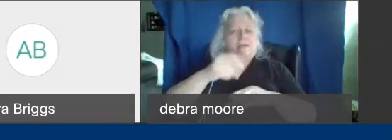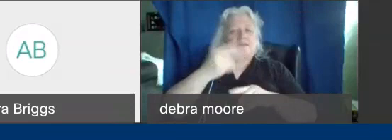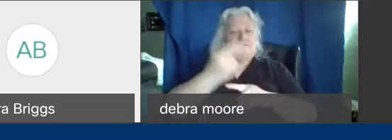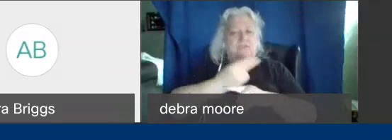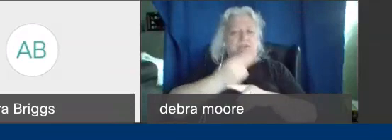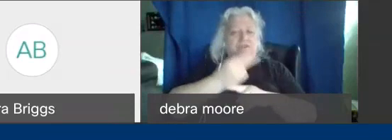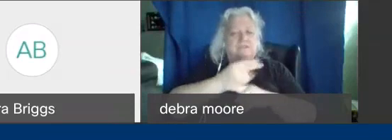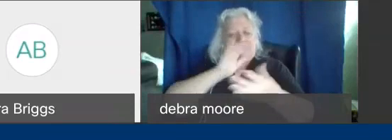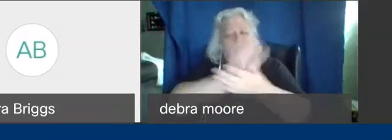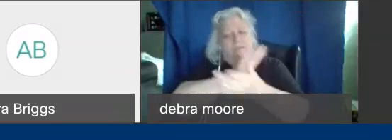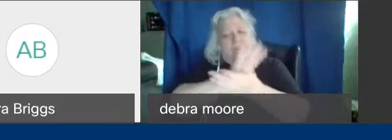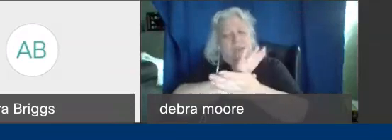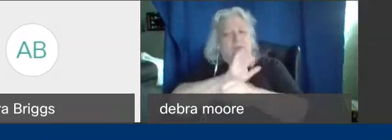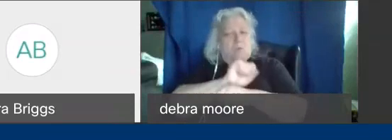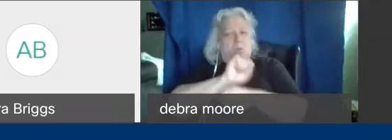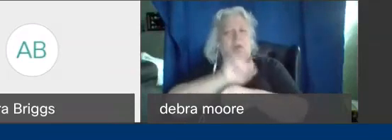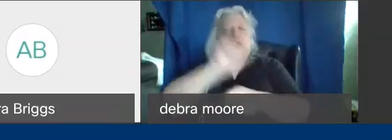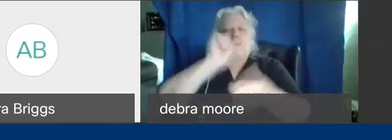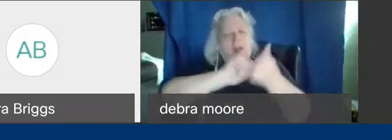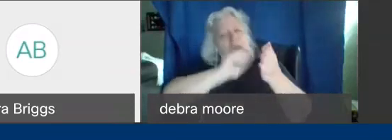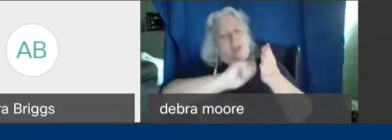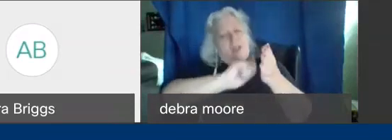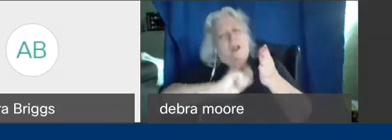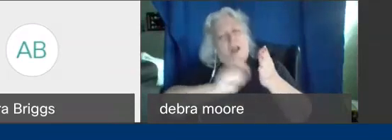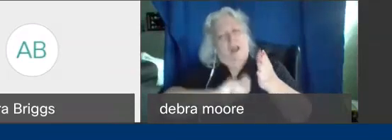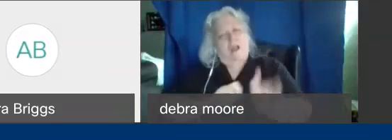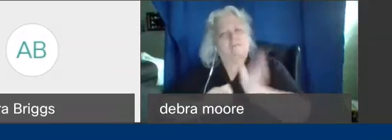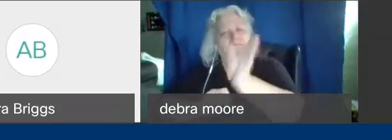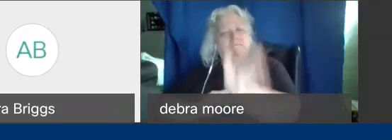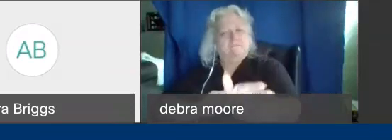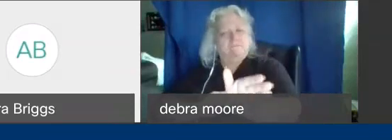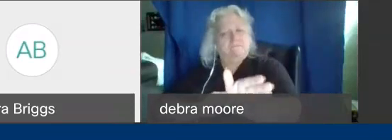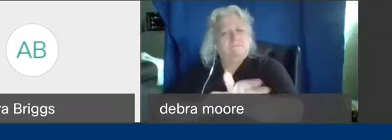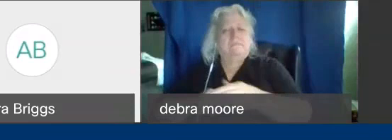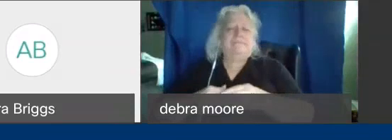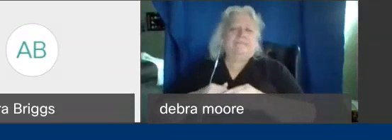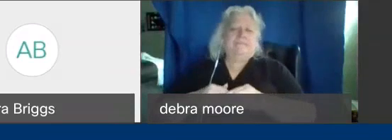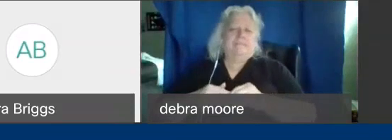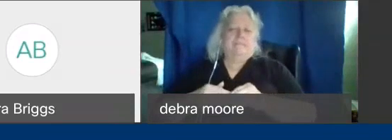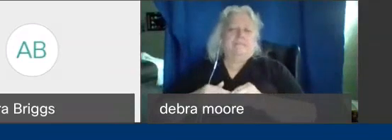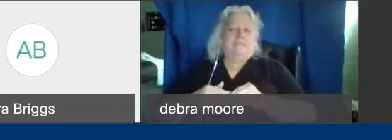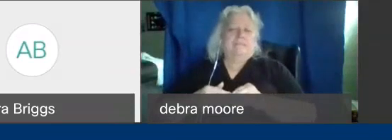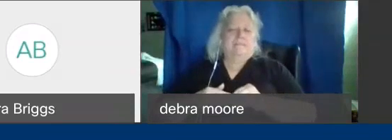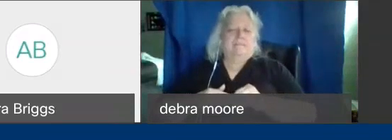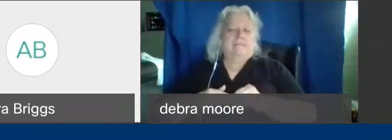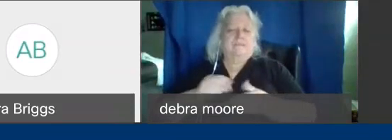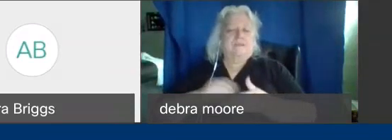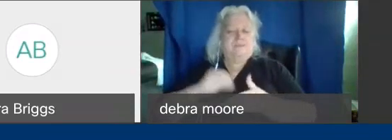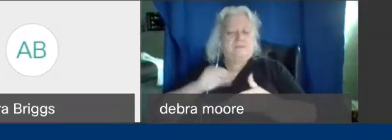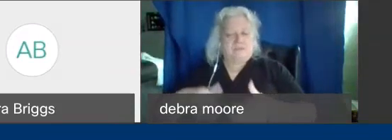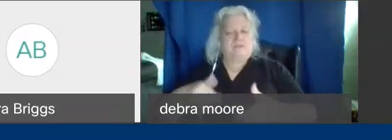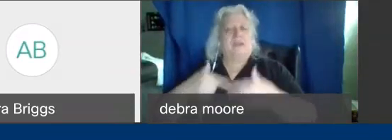of paperwork. Maybe it's part of the travel paperwork, maybe it's the full thing. But student life